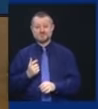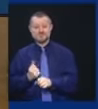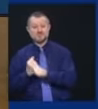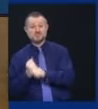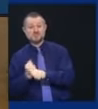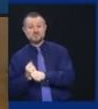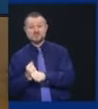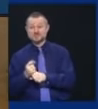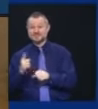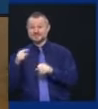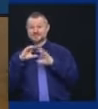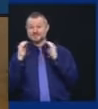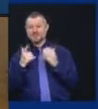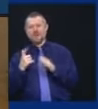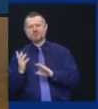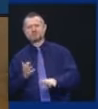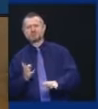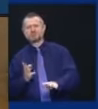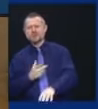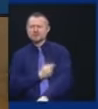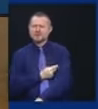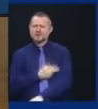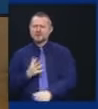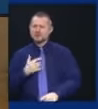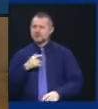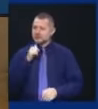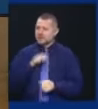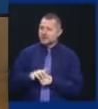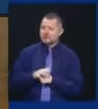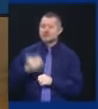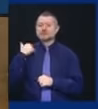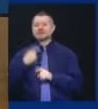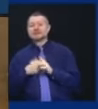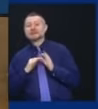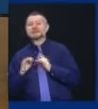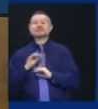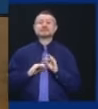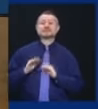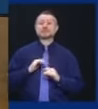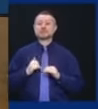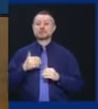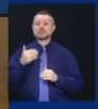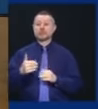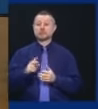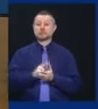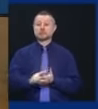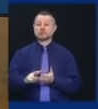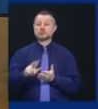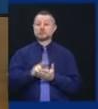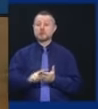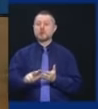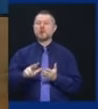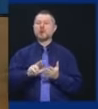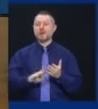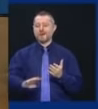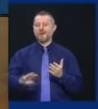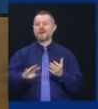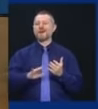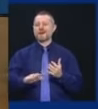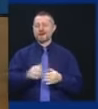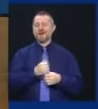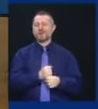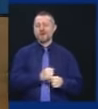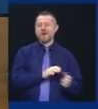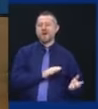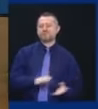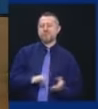so many months not having enough. Over the next few weeks, you're going to see the production of the vaccine ramp